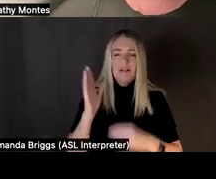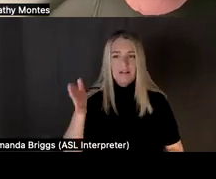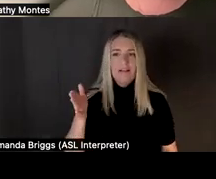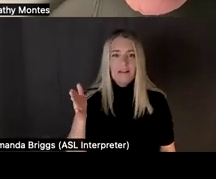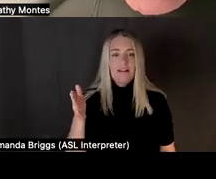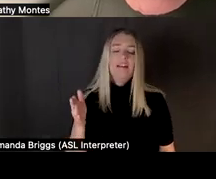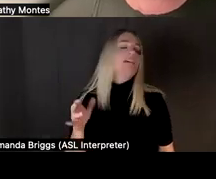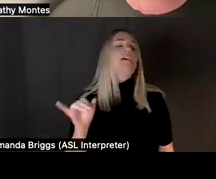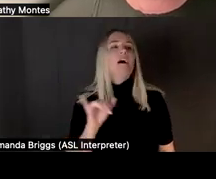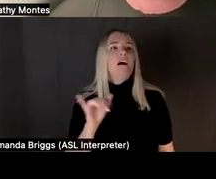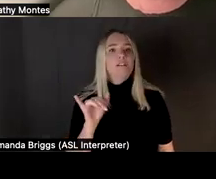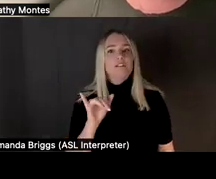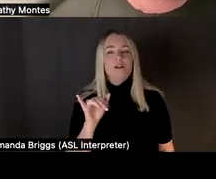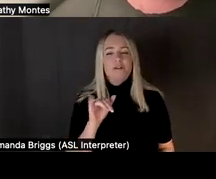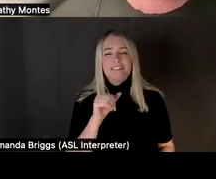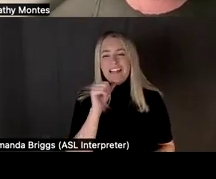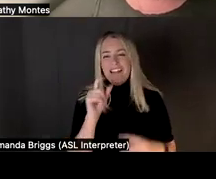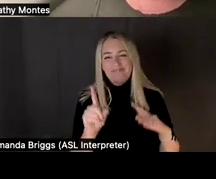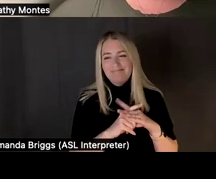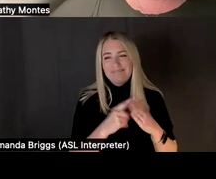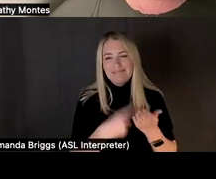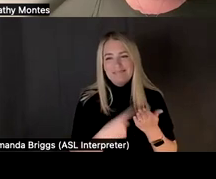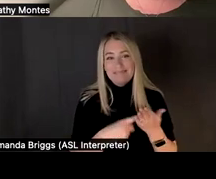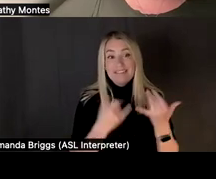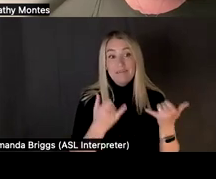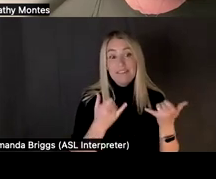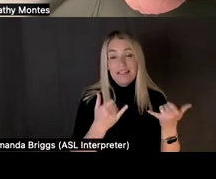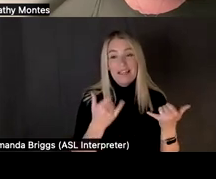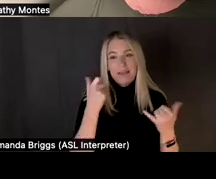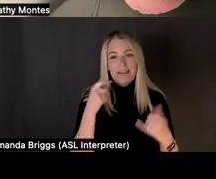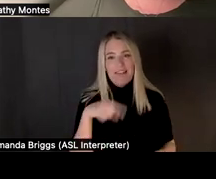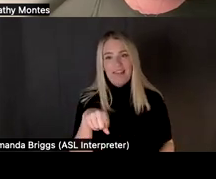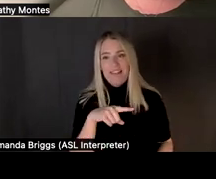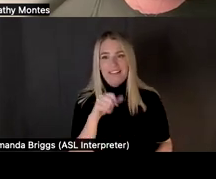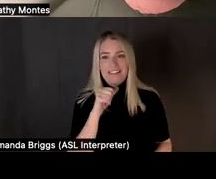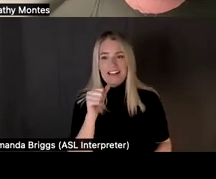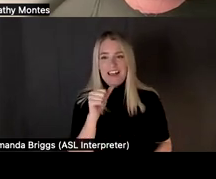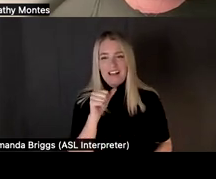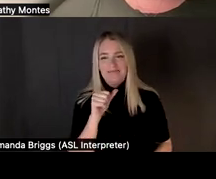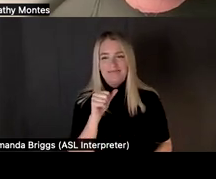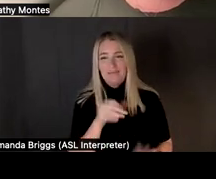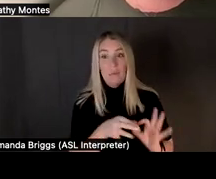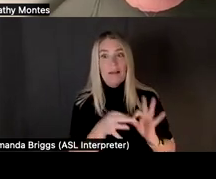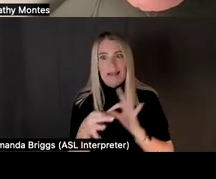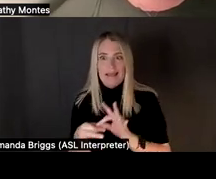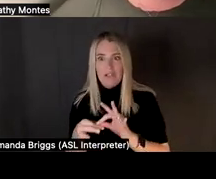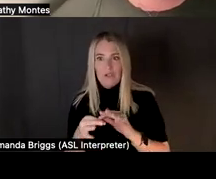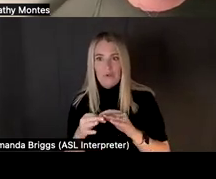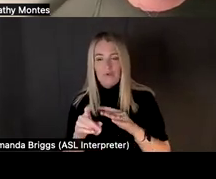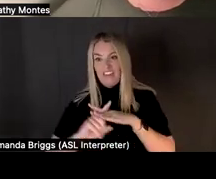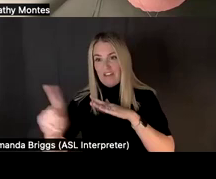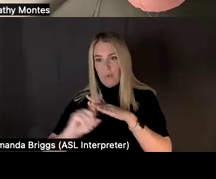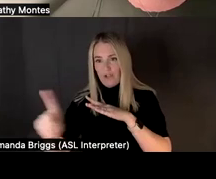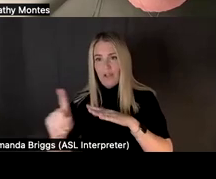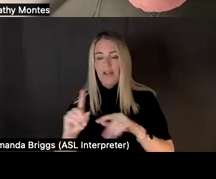it also didn't come up today because this is not totally related to evacuation, but